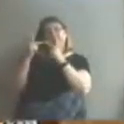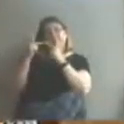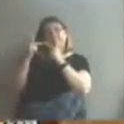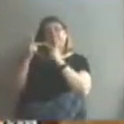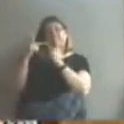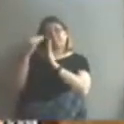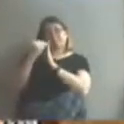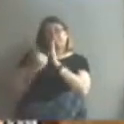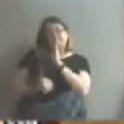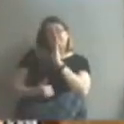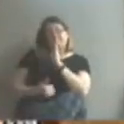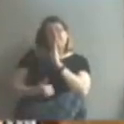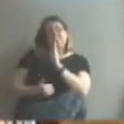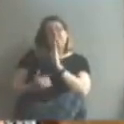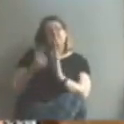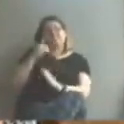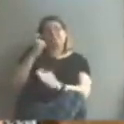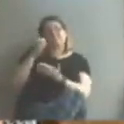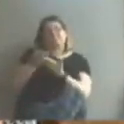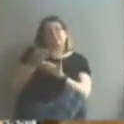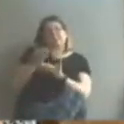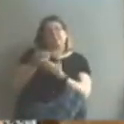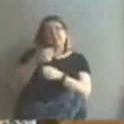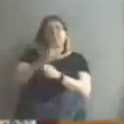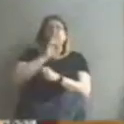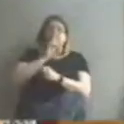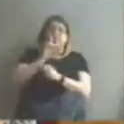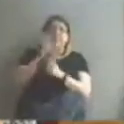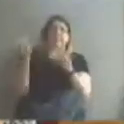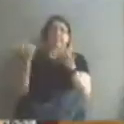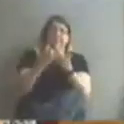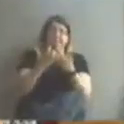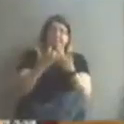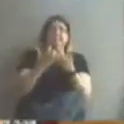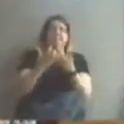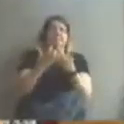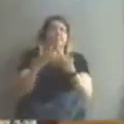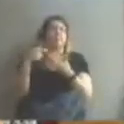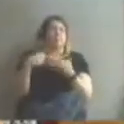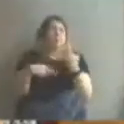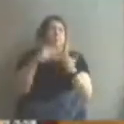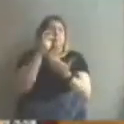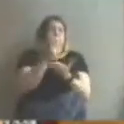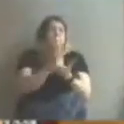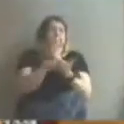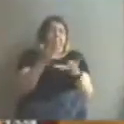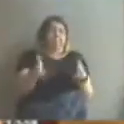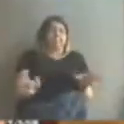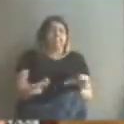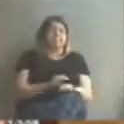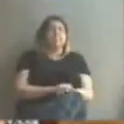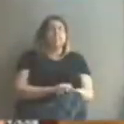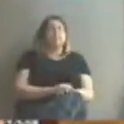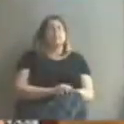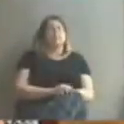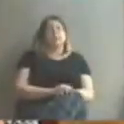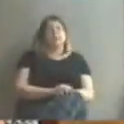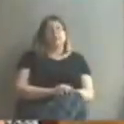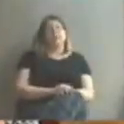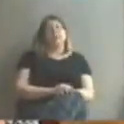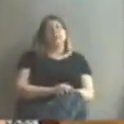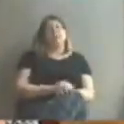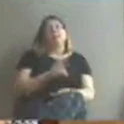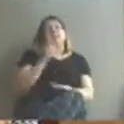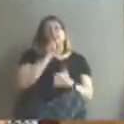here because of the funding, to make sure it stayed within line with what you all had approved. There is a